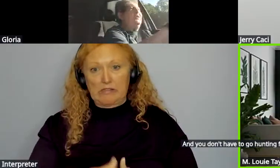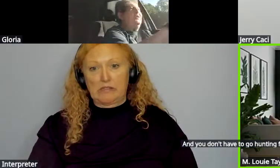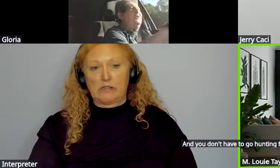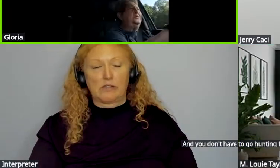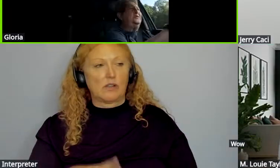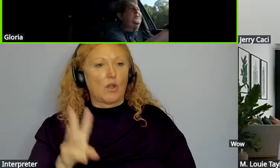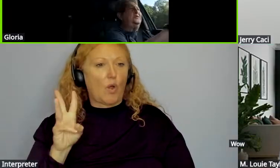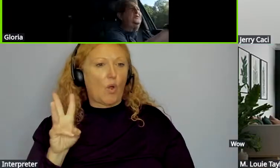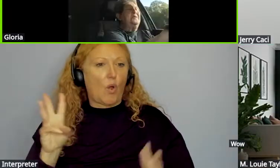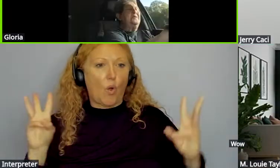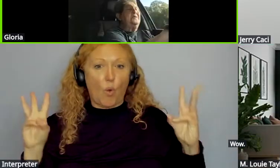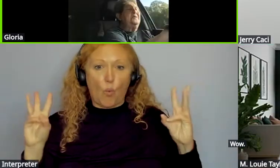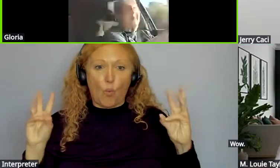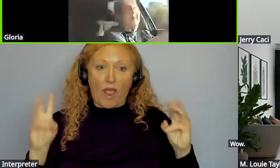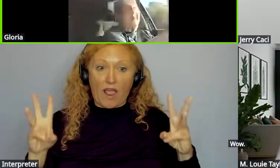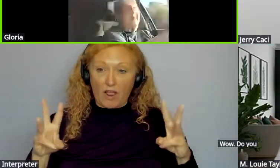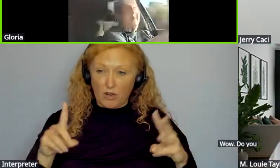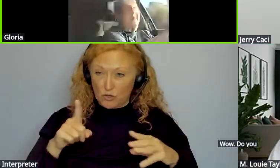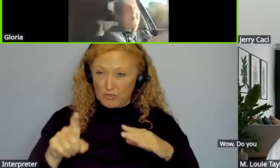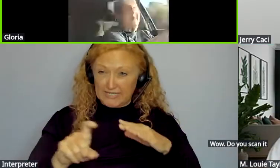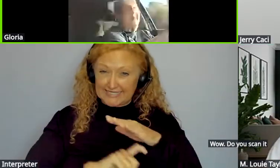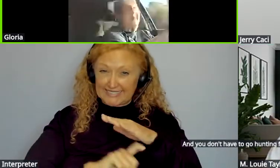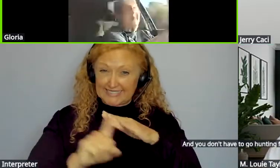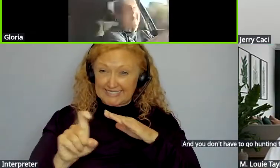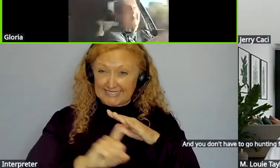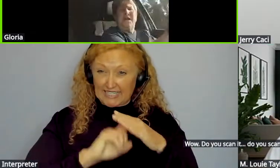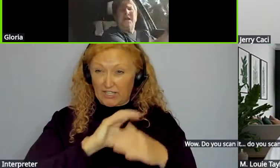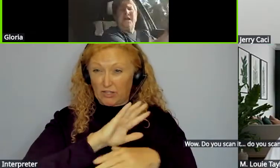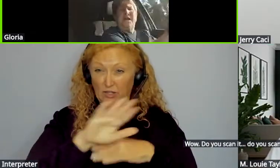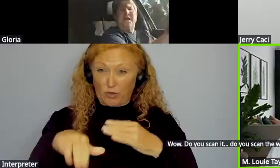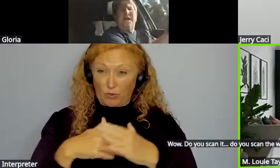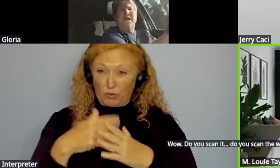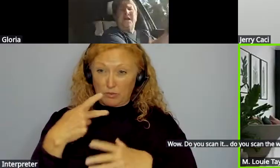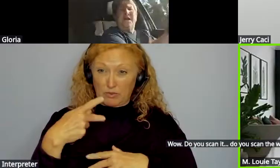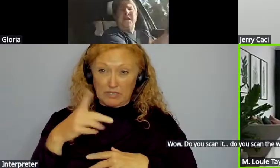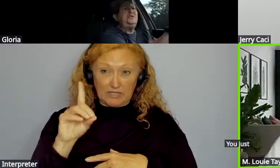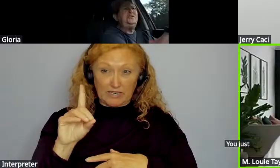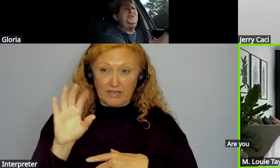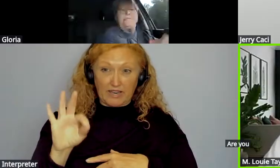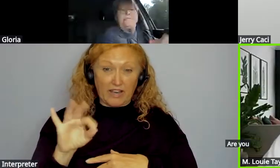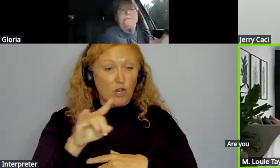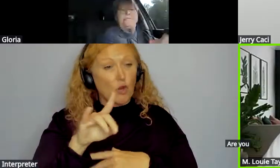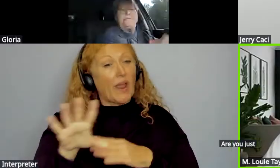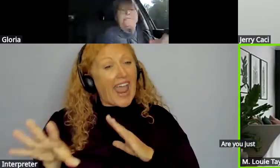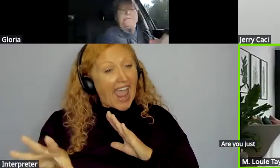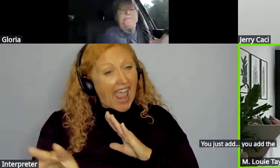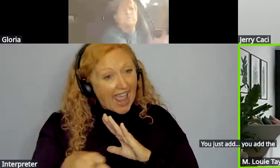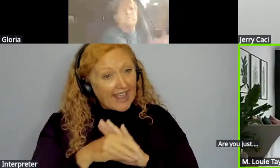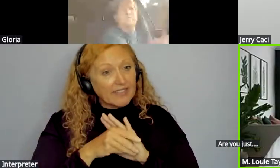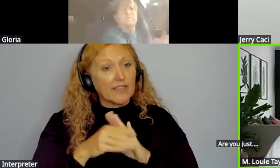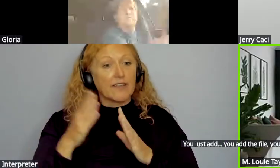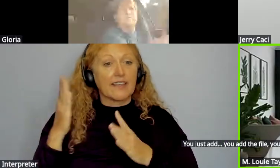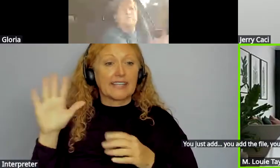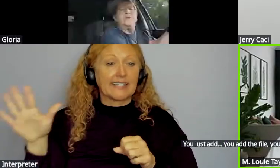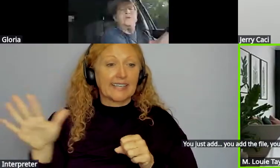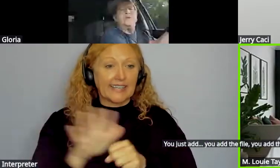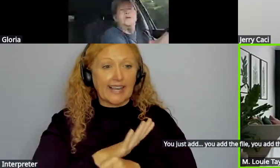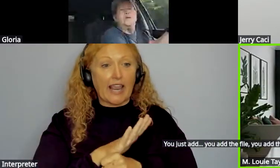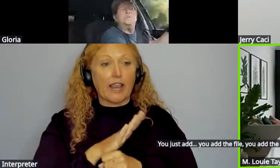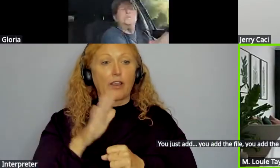Wow. Mm-hmm. Do you scan it? Do you scan the whole PDF? You Or just you just, add the file, you add the entire PDF